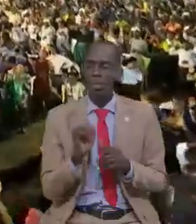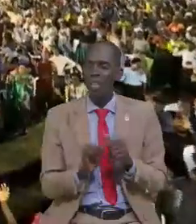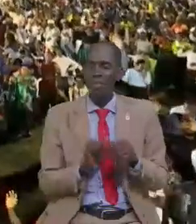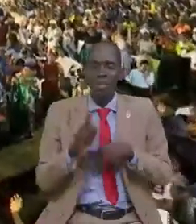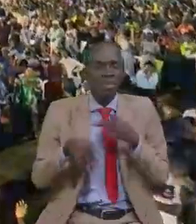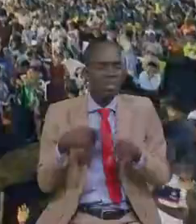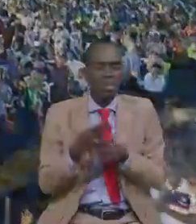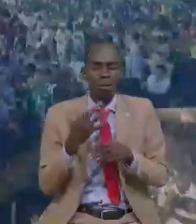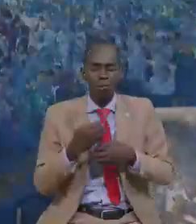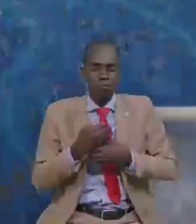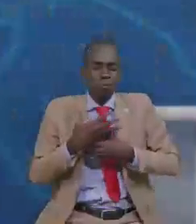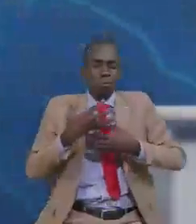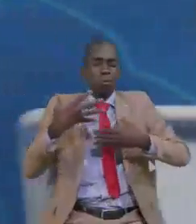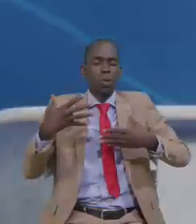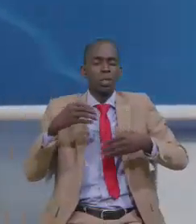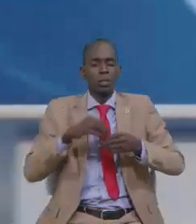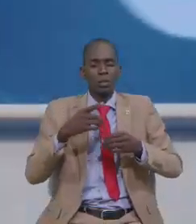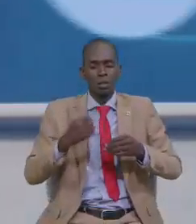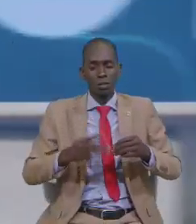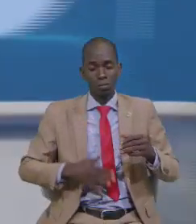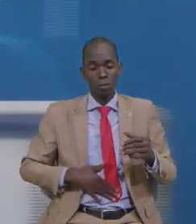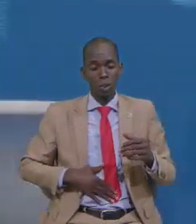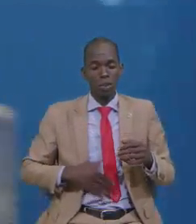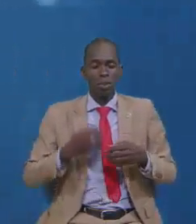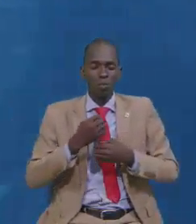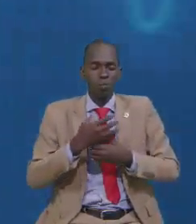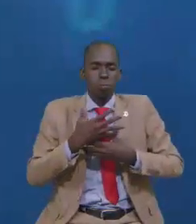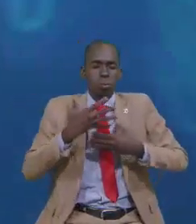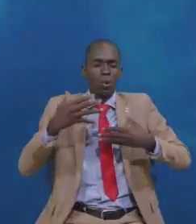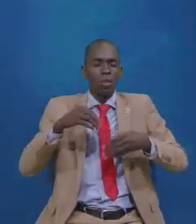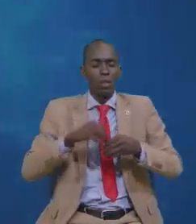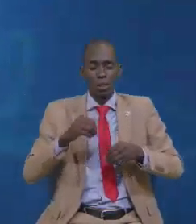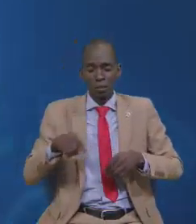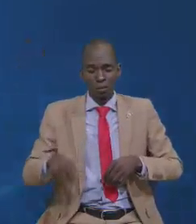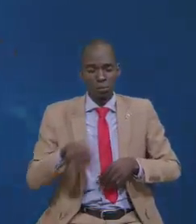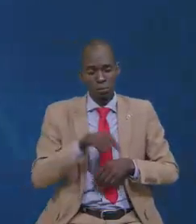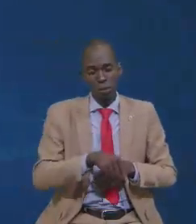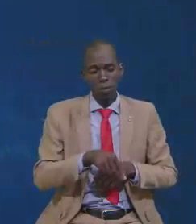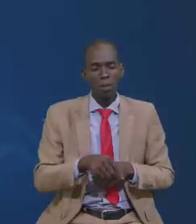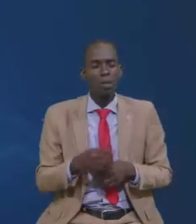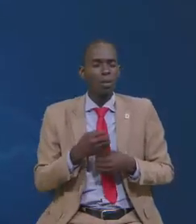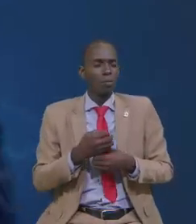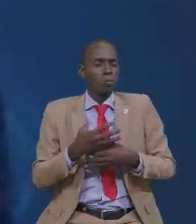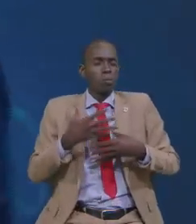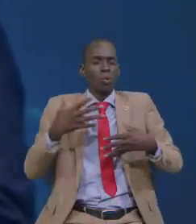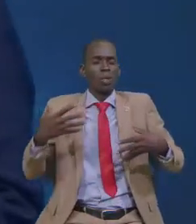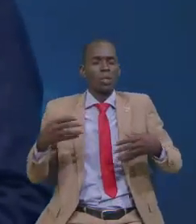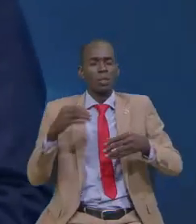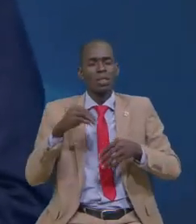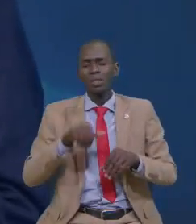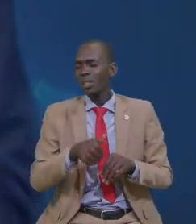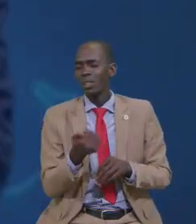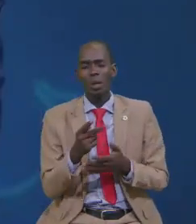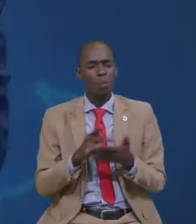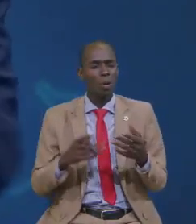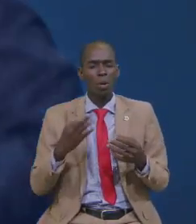swelling in the tummy, every kind of swelling in the feet, elephantiasis, every kind of swelling any part of the